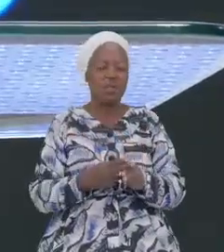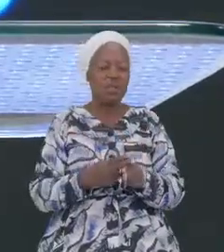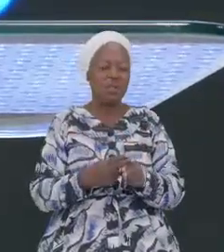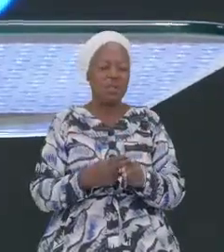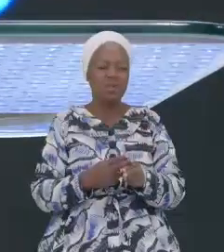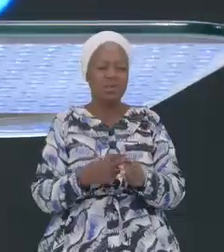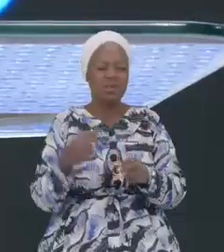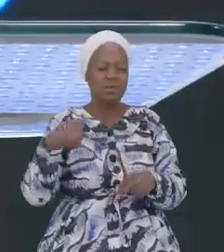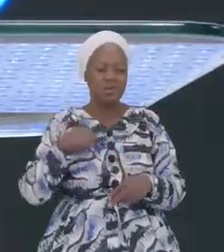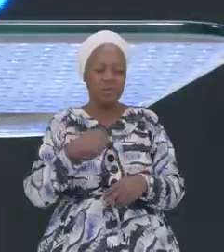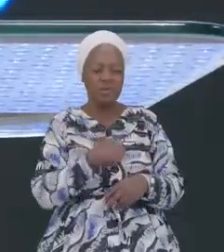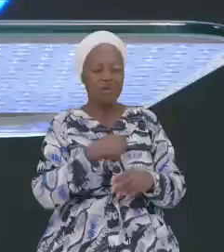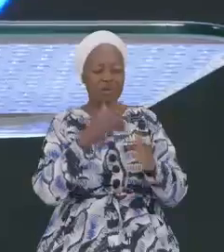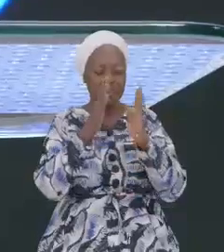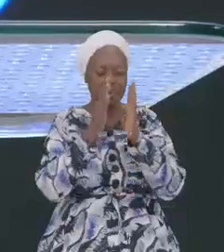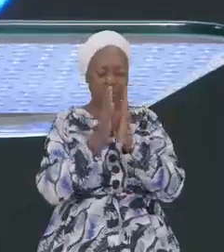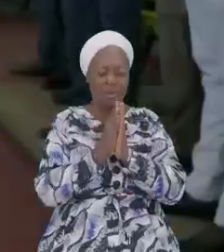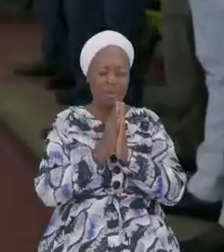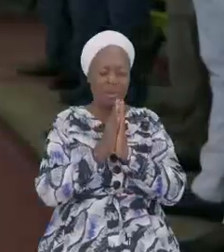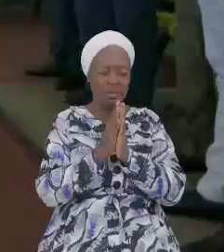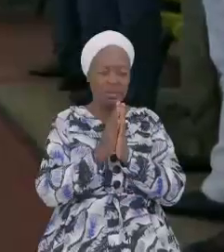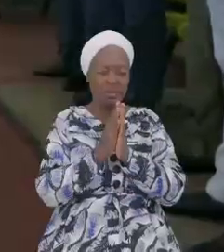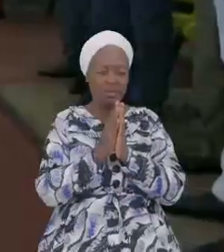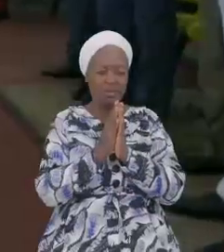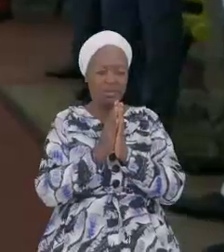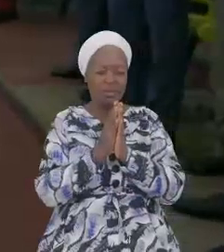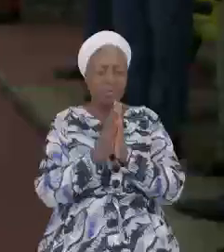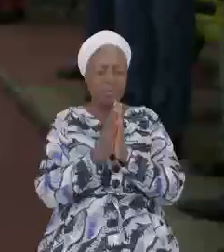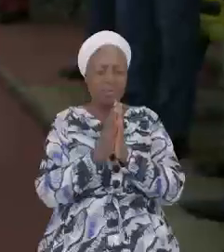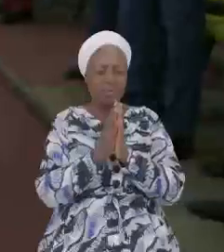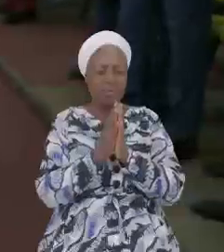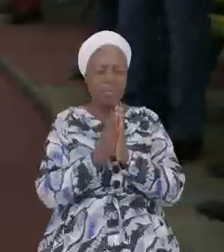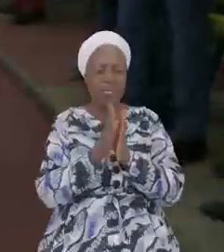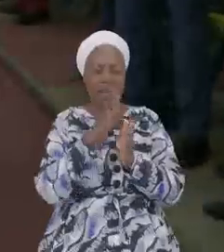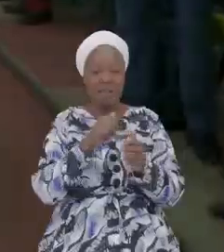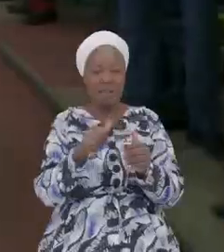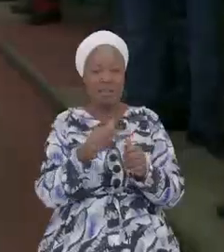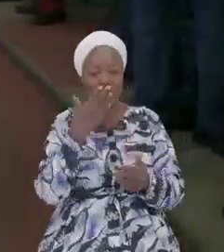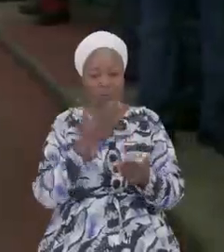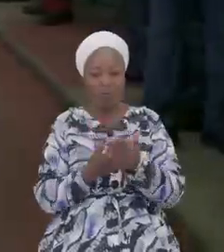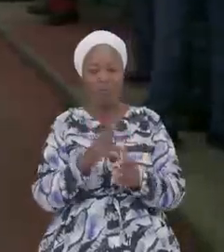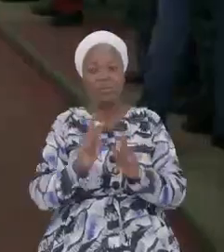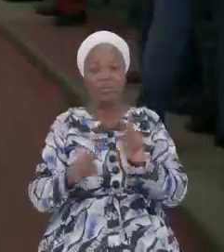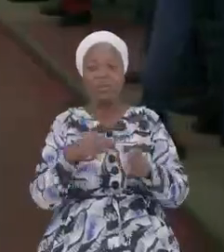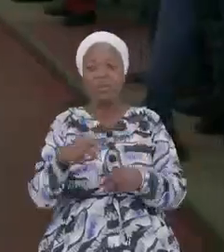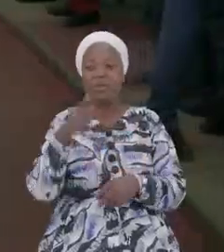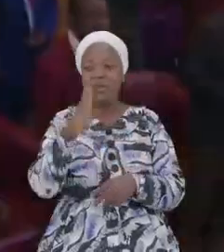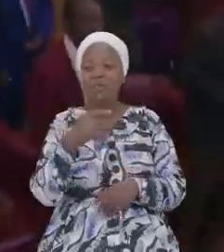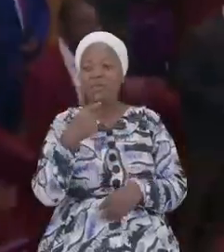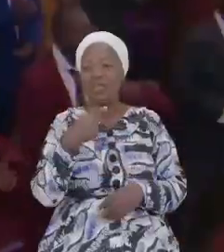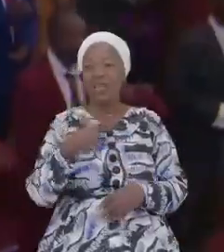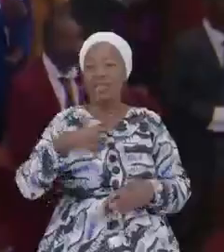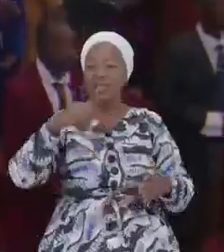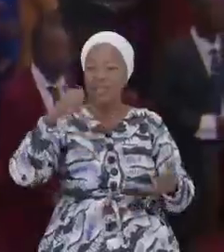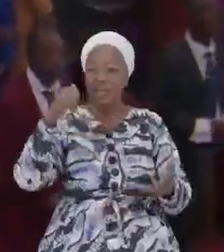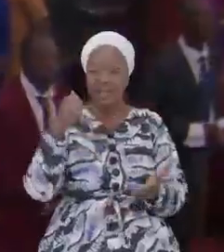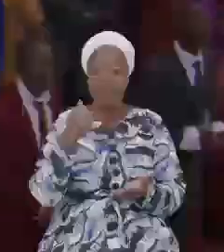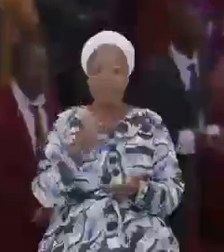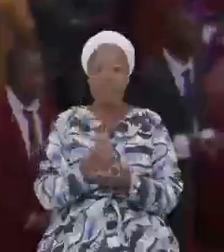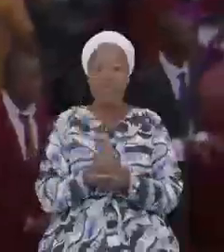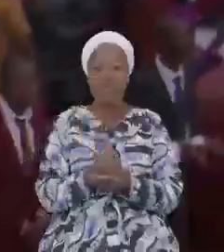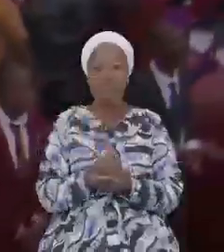Jesus' mighty name we pray. And the good people of God said,